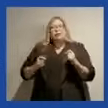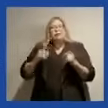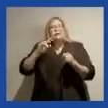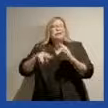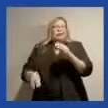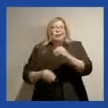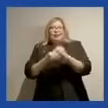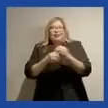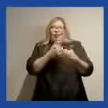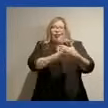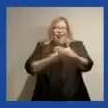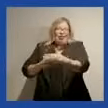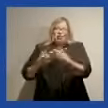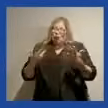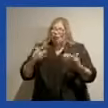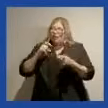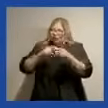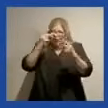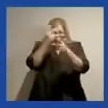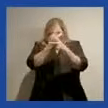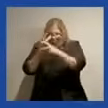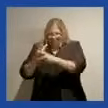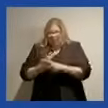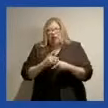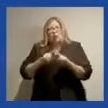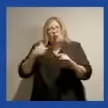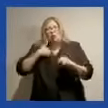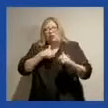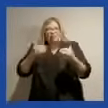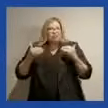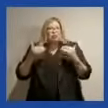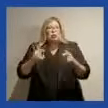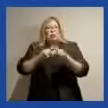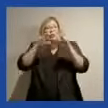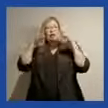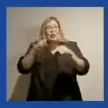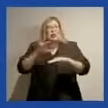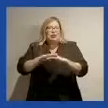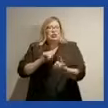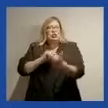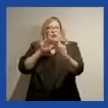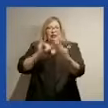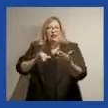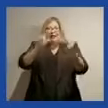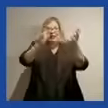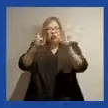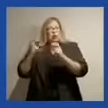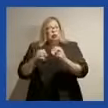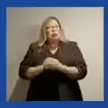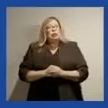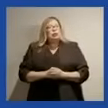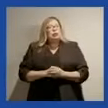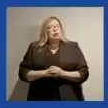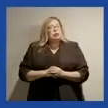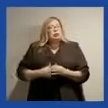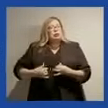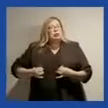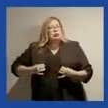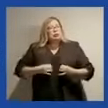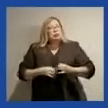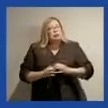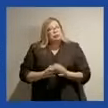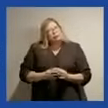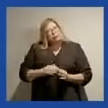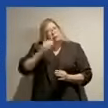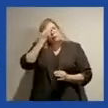we are moving, and we're moving quickly to focus on addressing that issue. The middle-class scholarship,